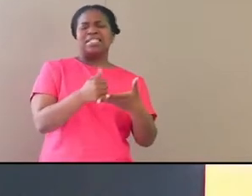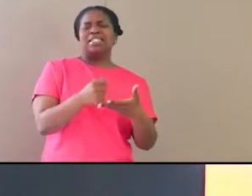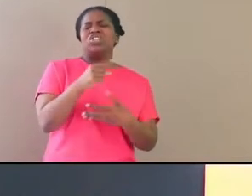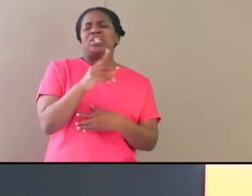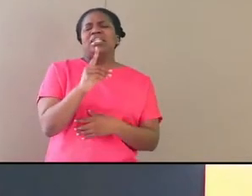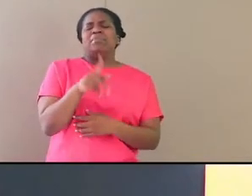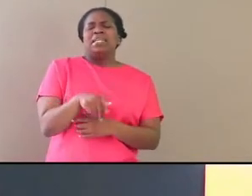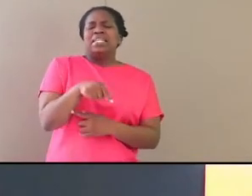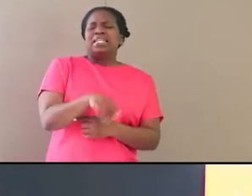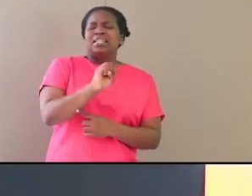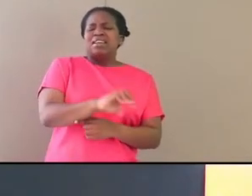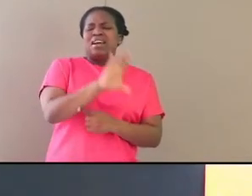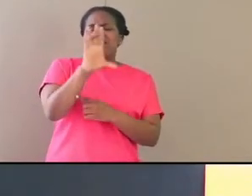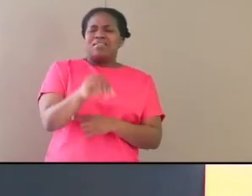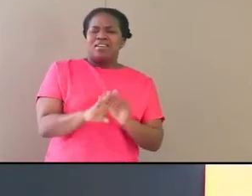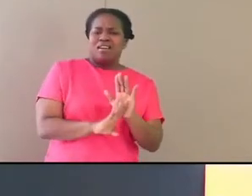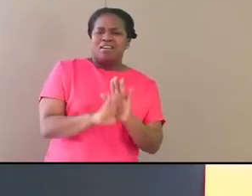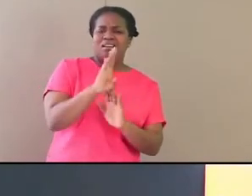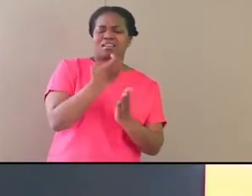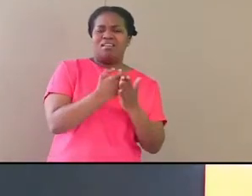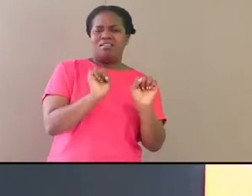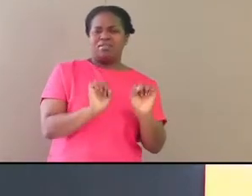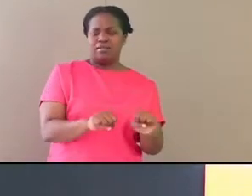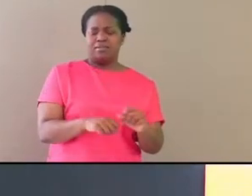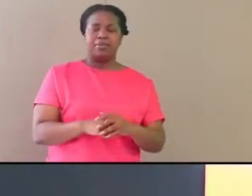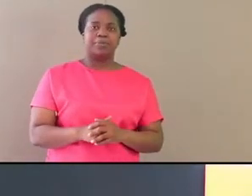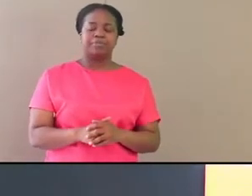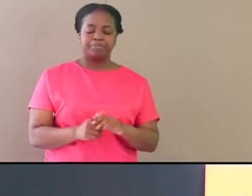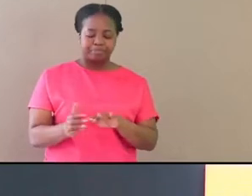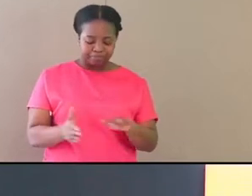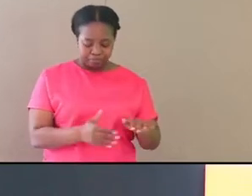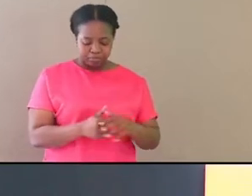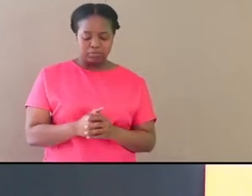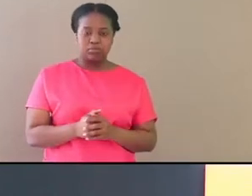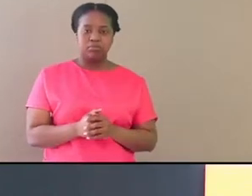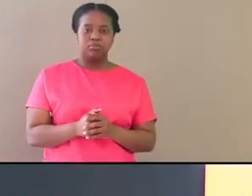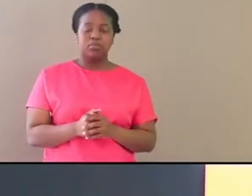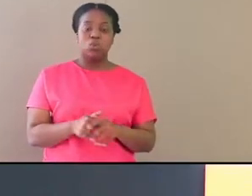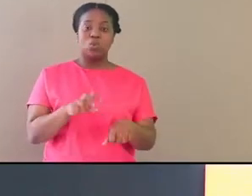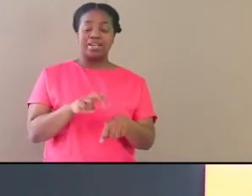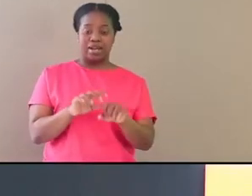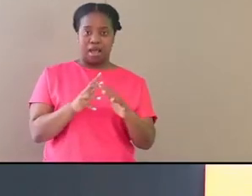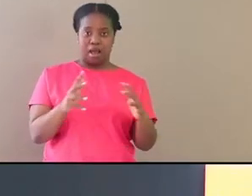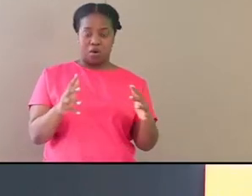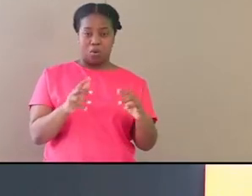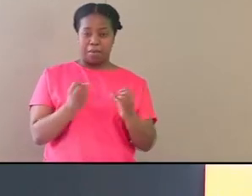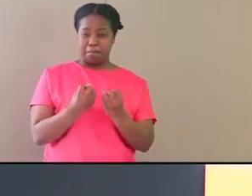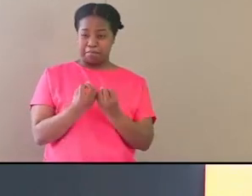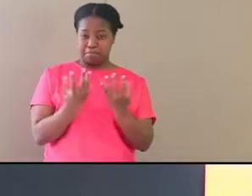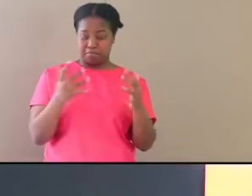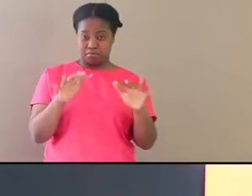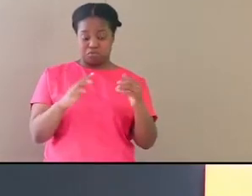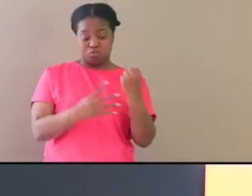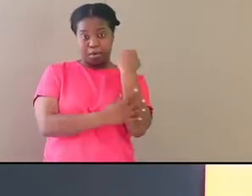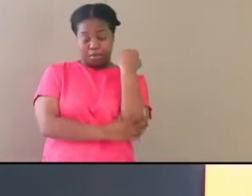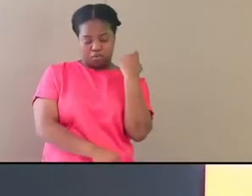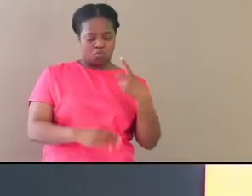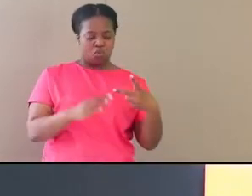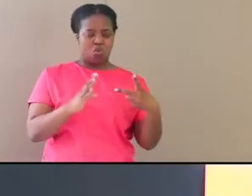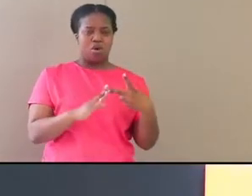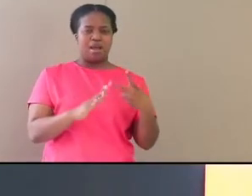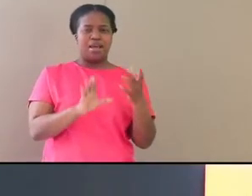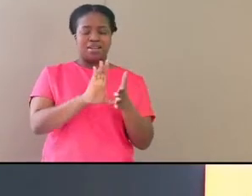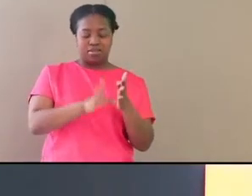a social security system and other safety nets that protect the poor, particularly the disabled, the